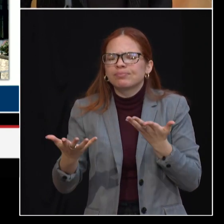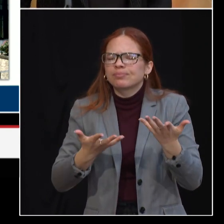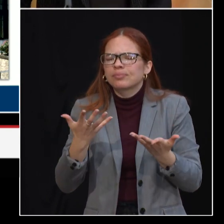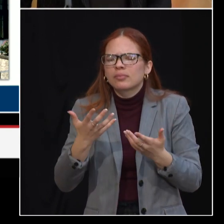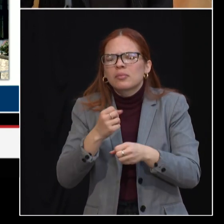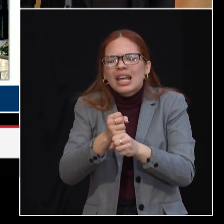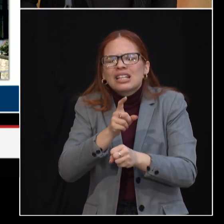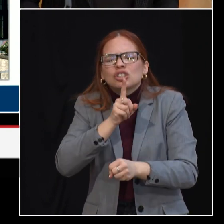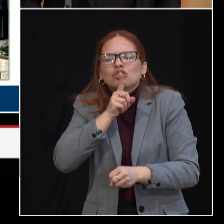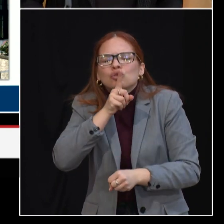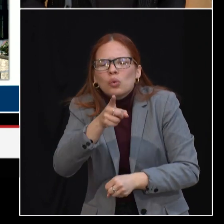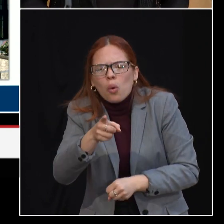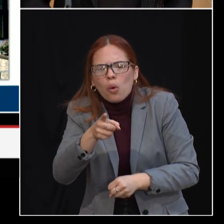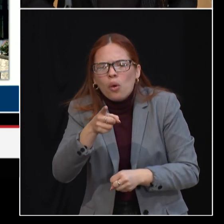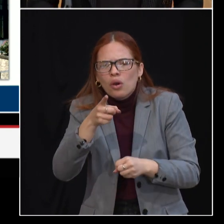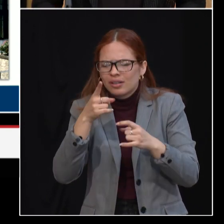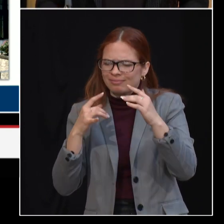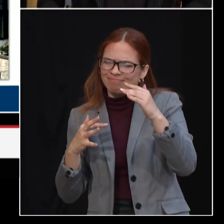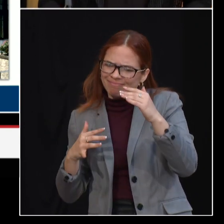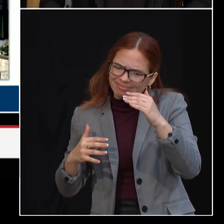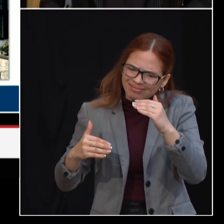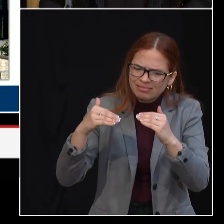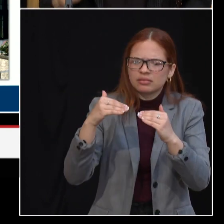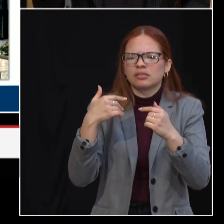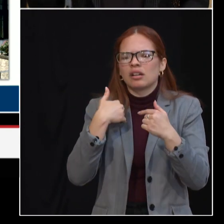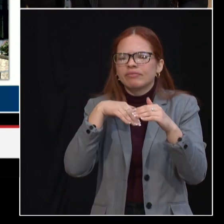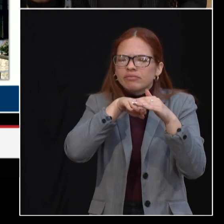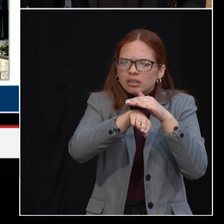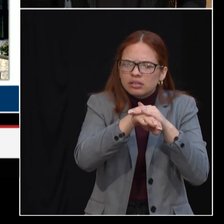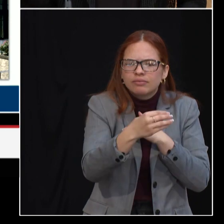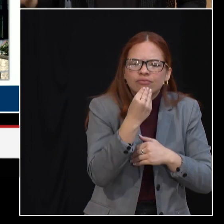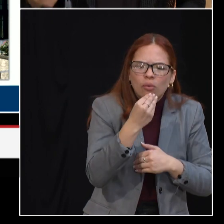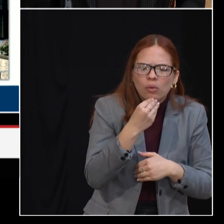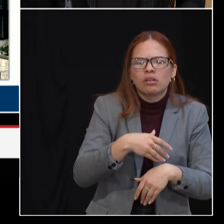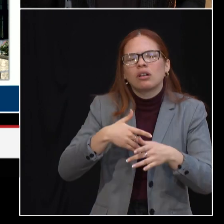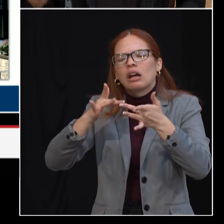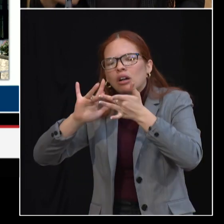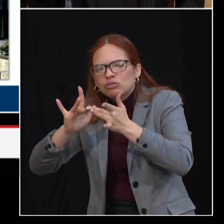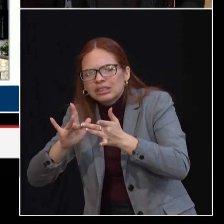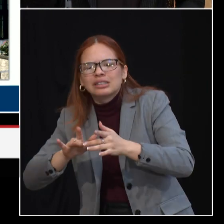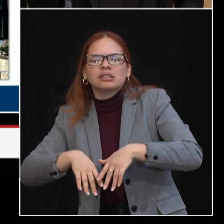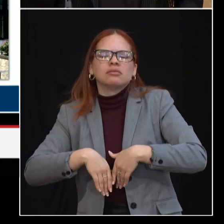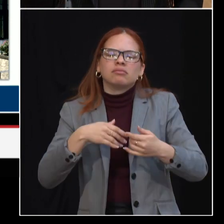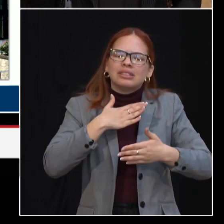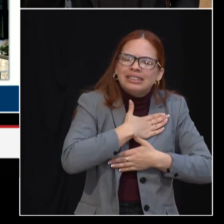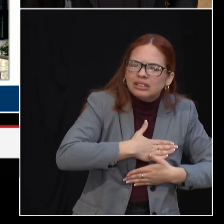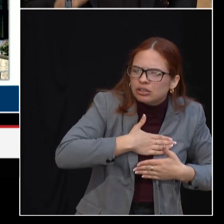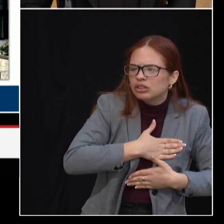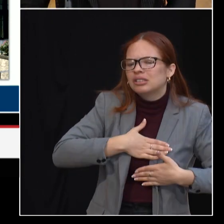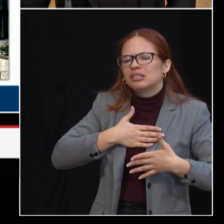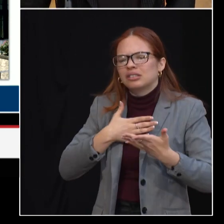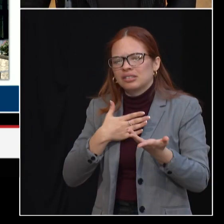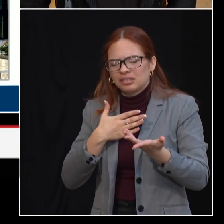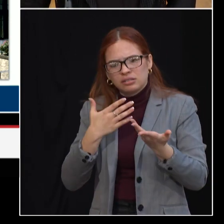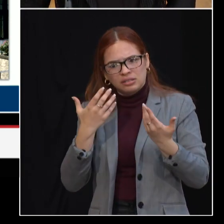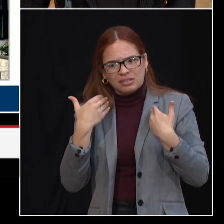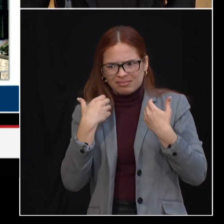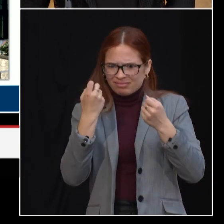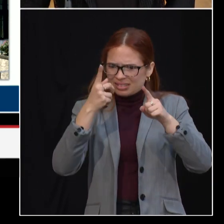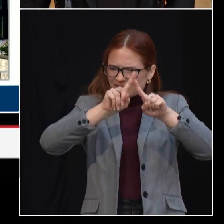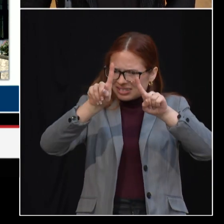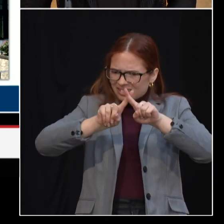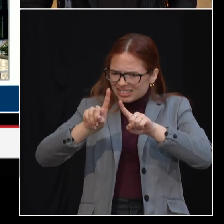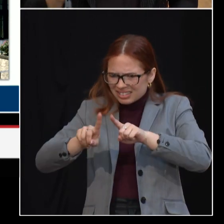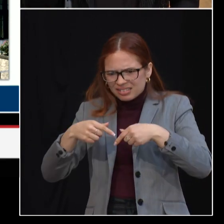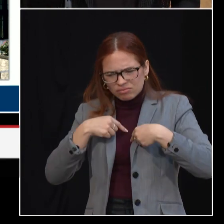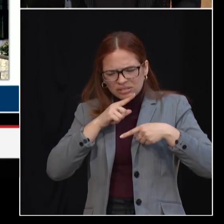food, broadband, recreation, and the like. And you've heard a lot of opportunities today, a lot of investments that are being